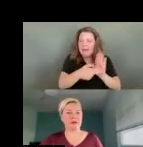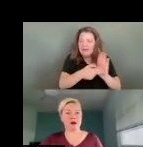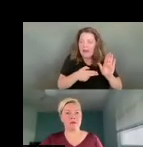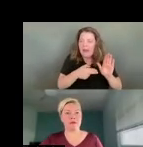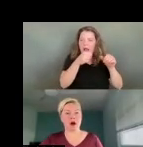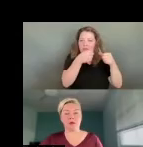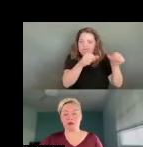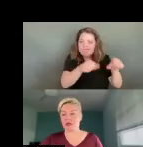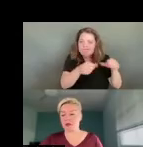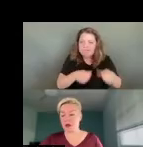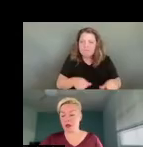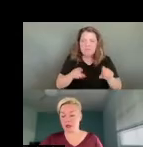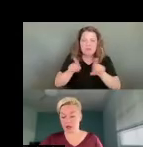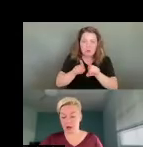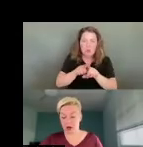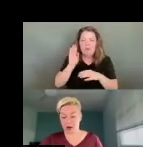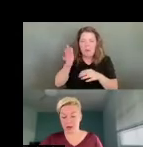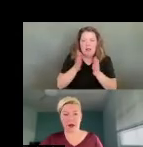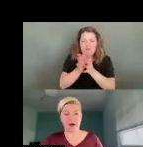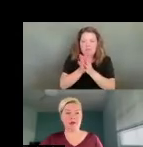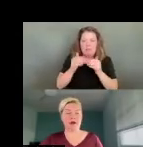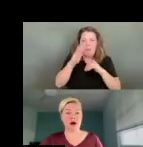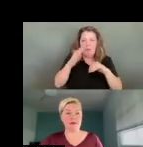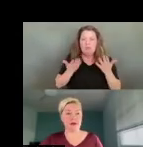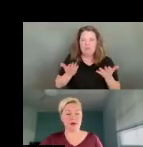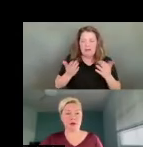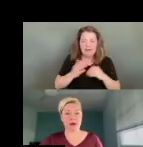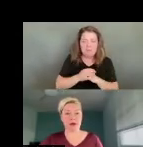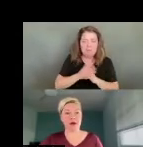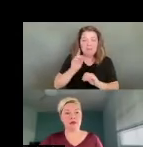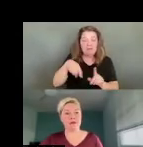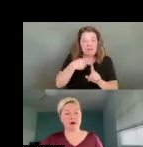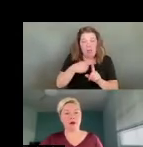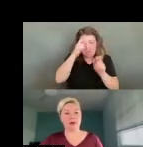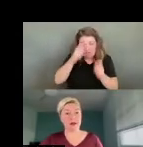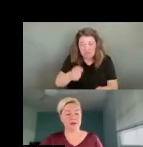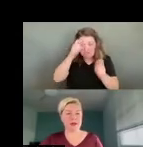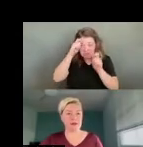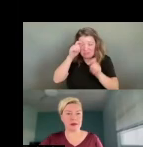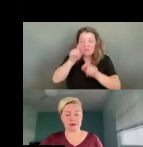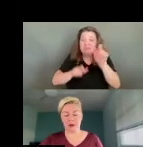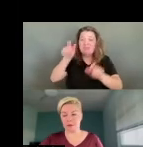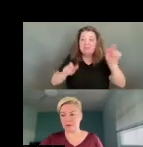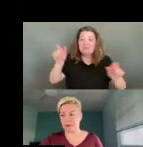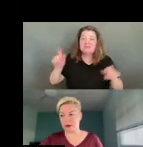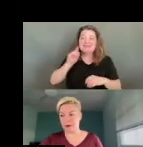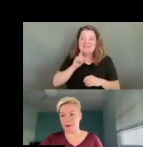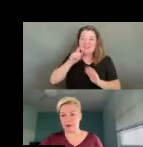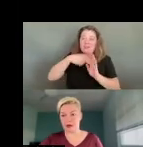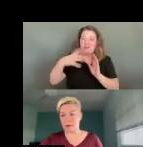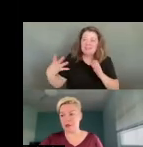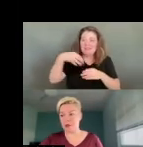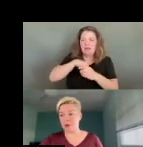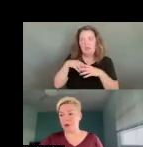importantly, I wanted to acknowledge the valuable time that all the deaf participants gave